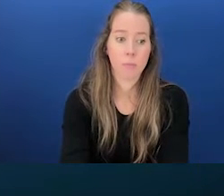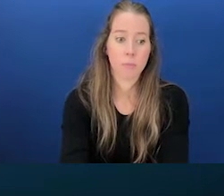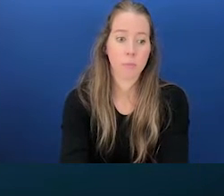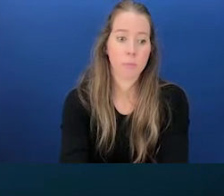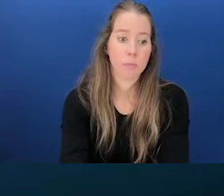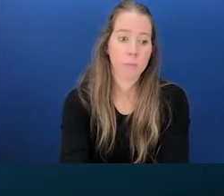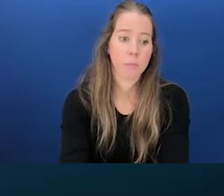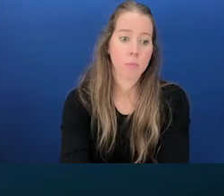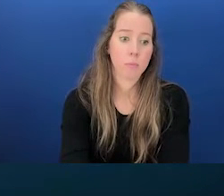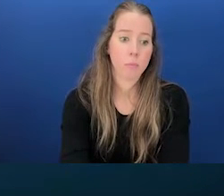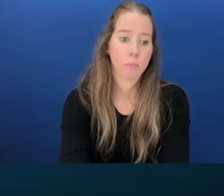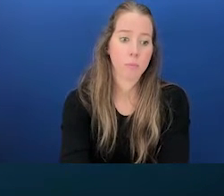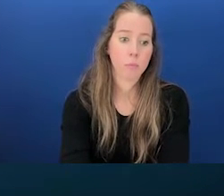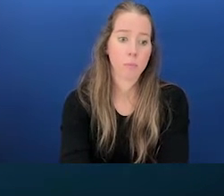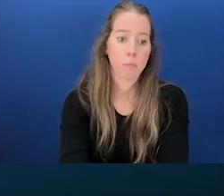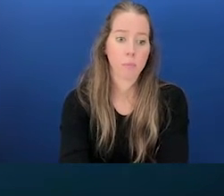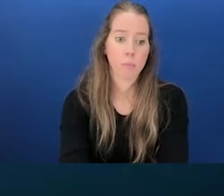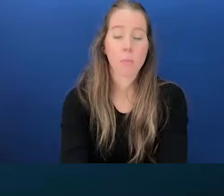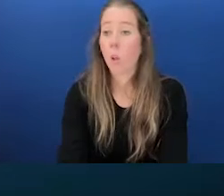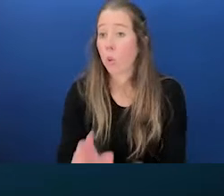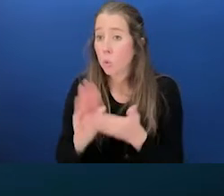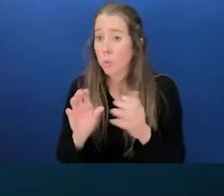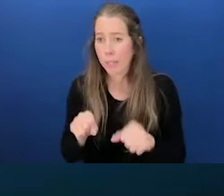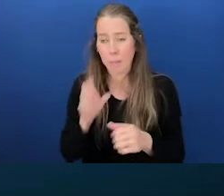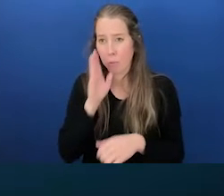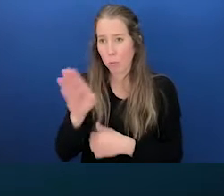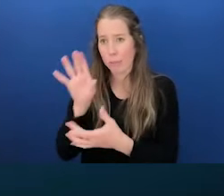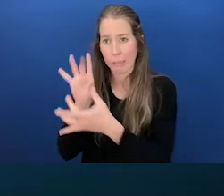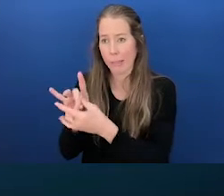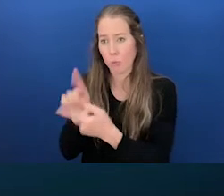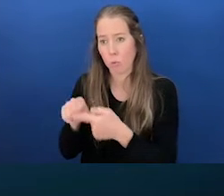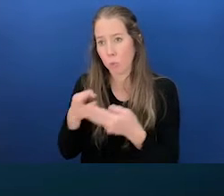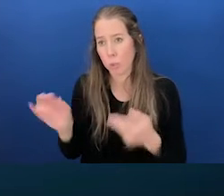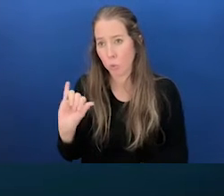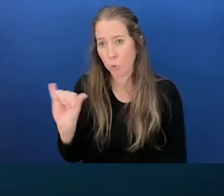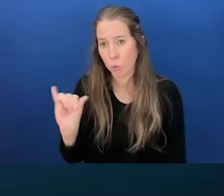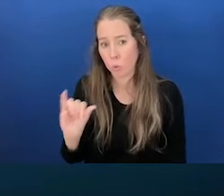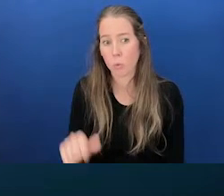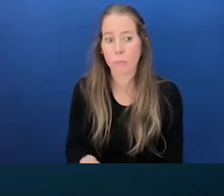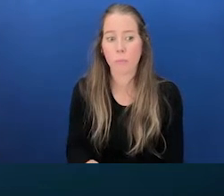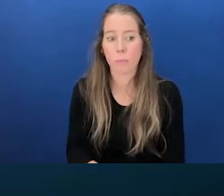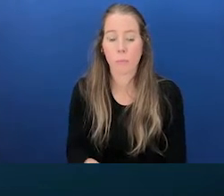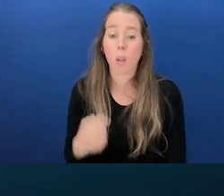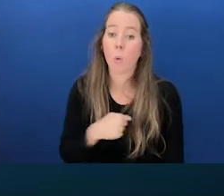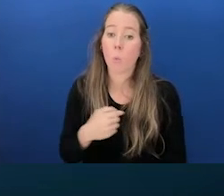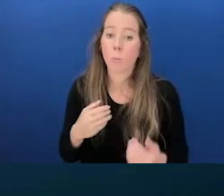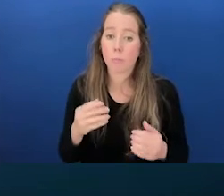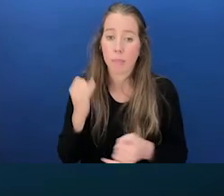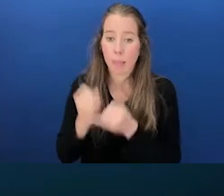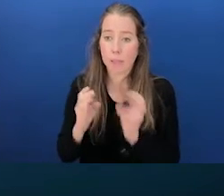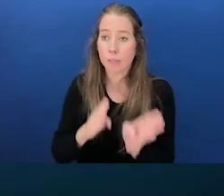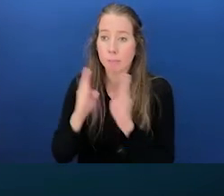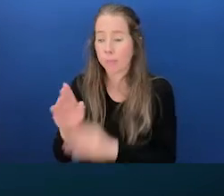students can be directly connected to those resources as well. And we have some to-dos as well. So those are